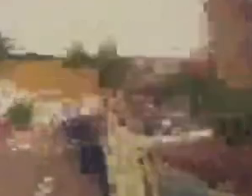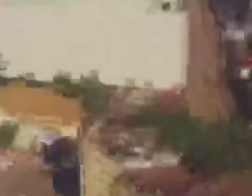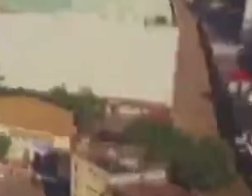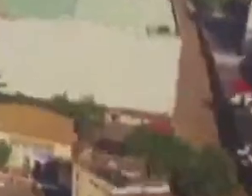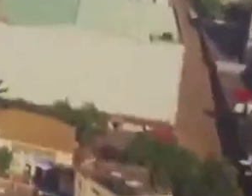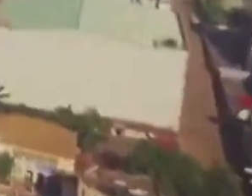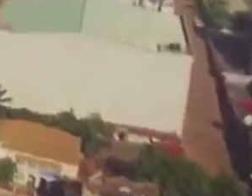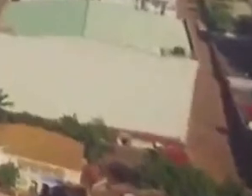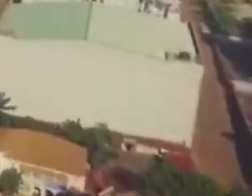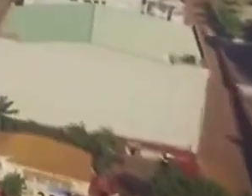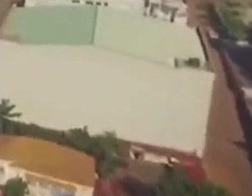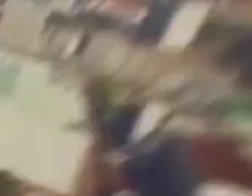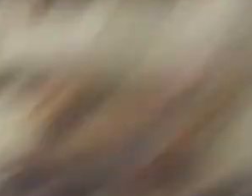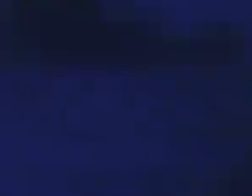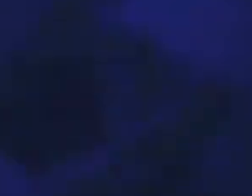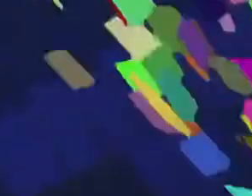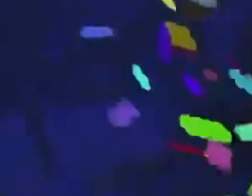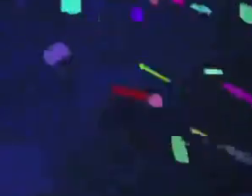taxes. We're proud to be